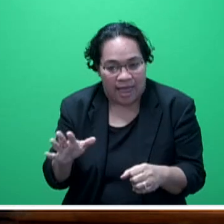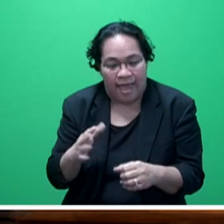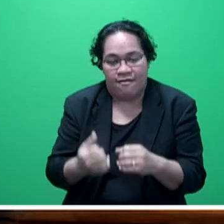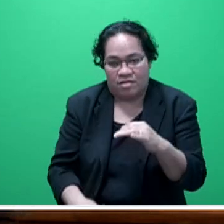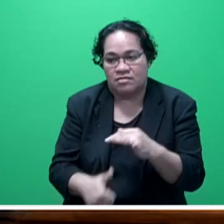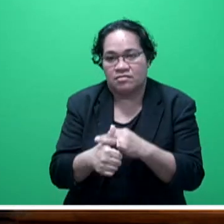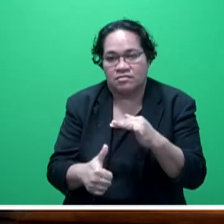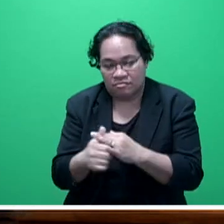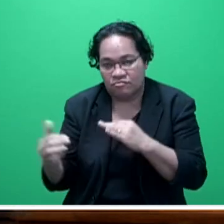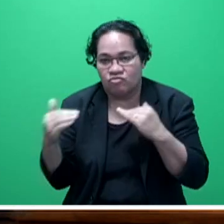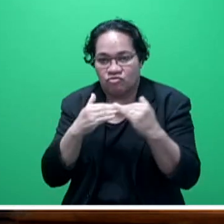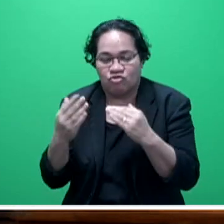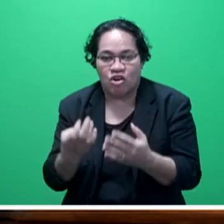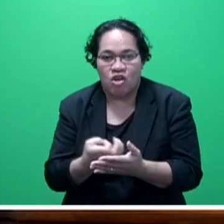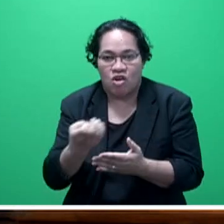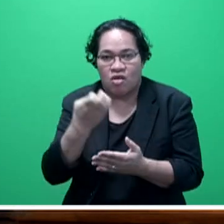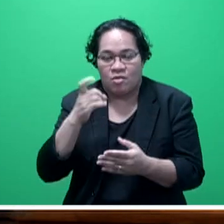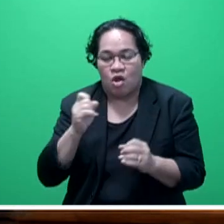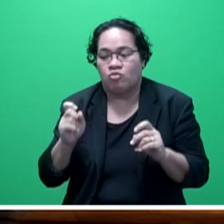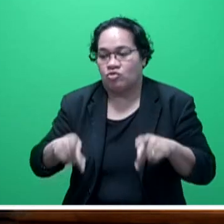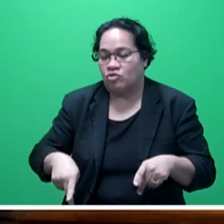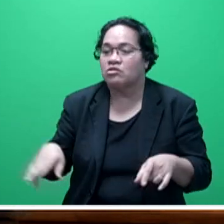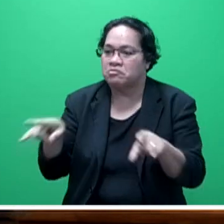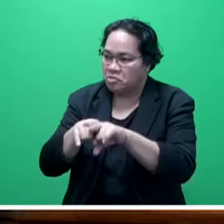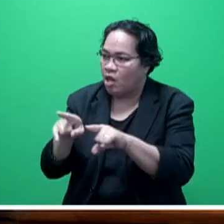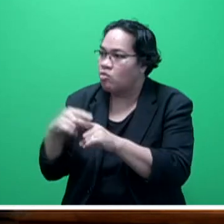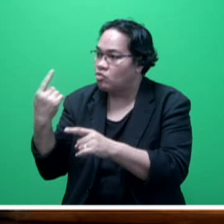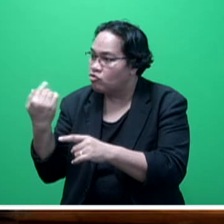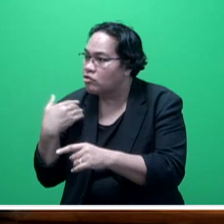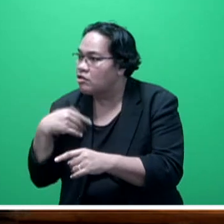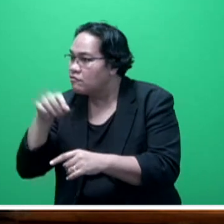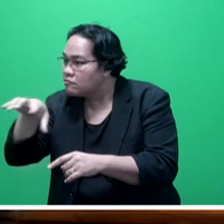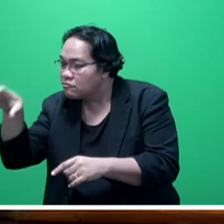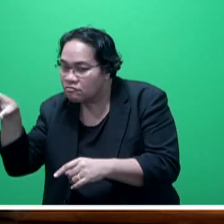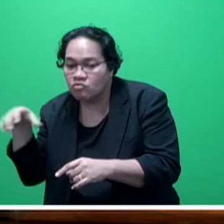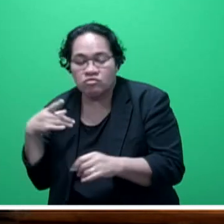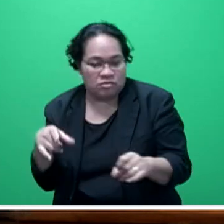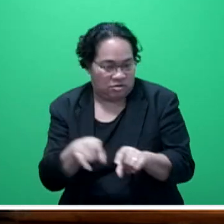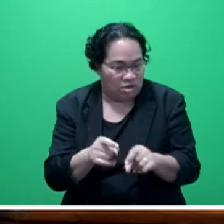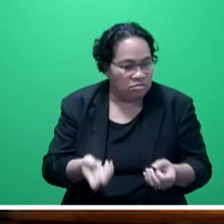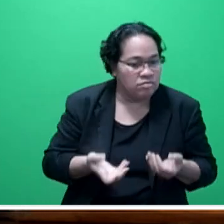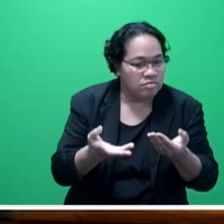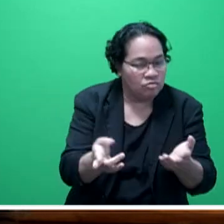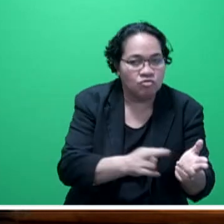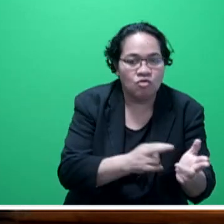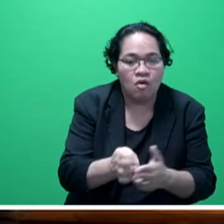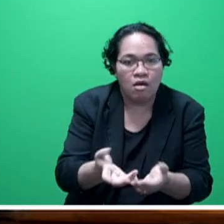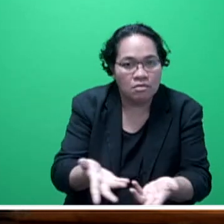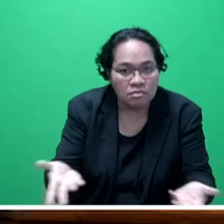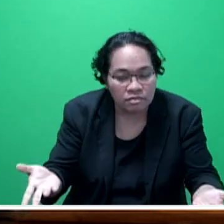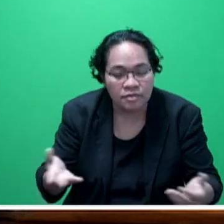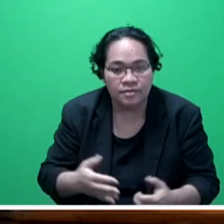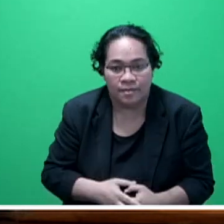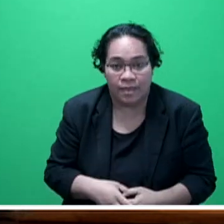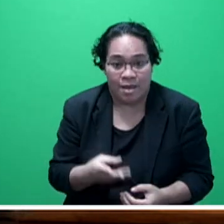and economic opportunities as anywhere else in the country. In addition to the budget allocated